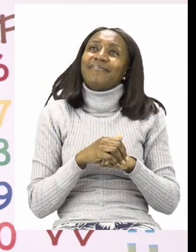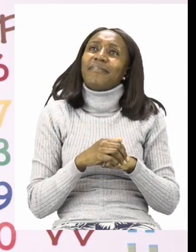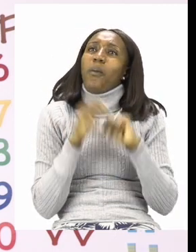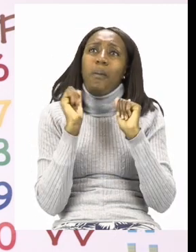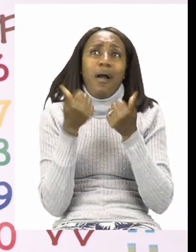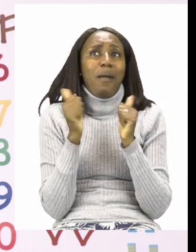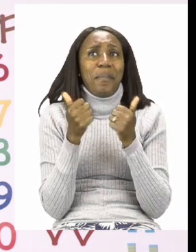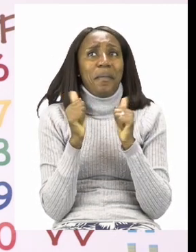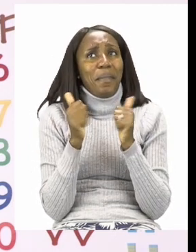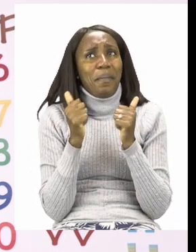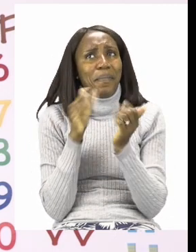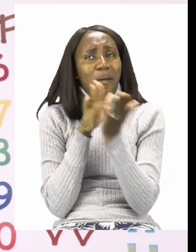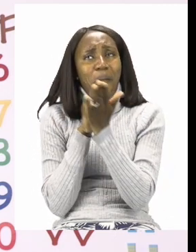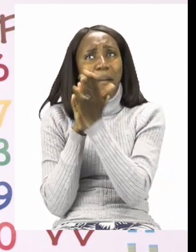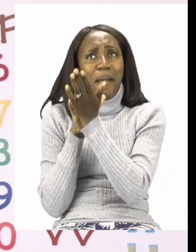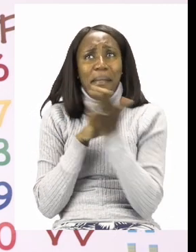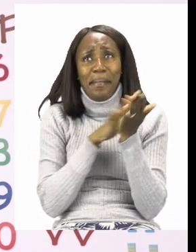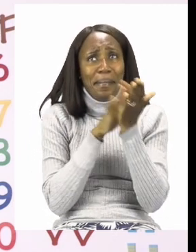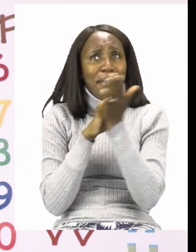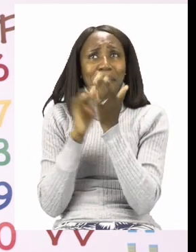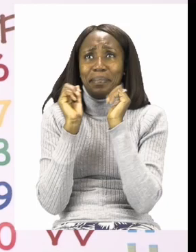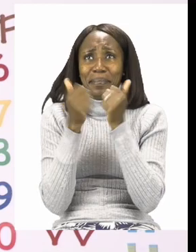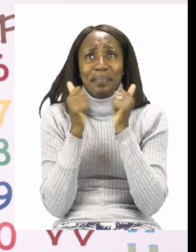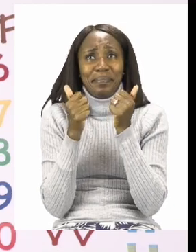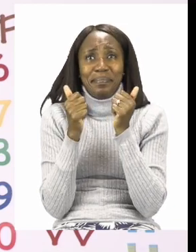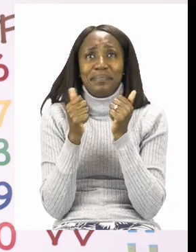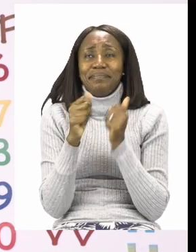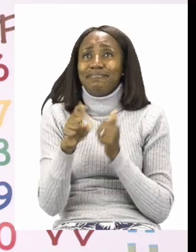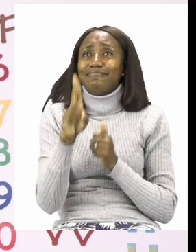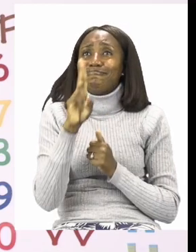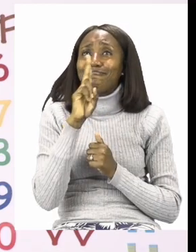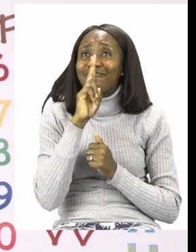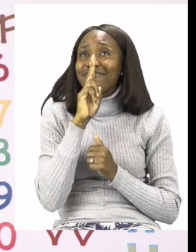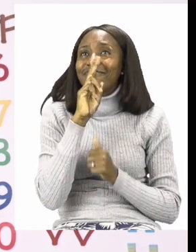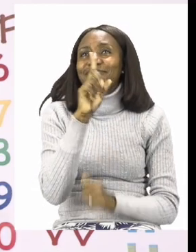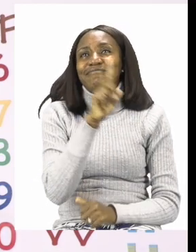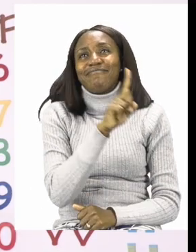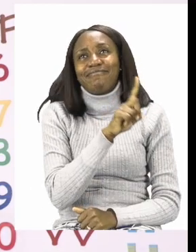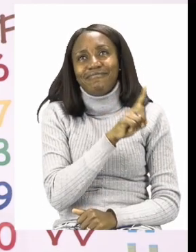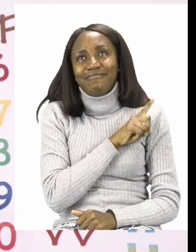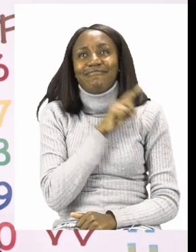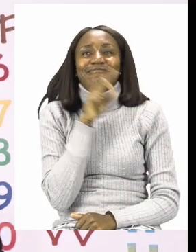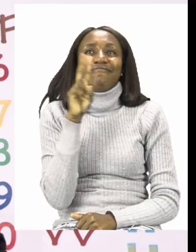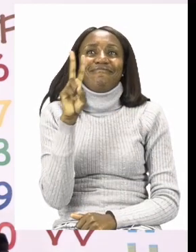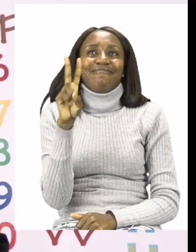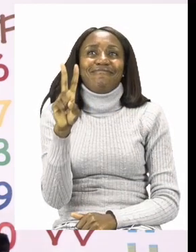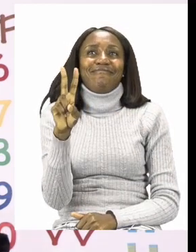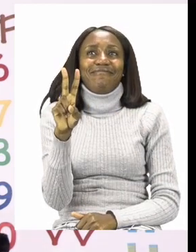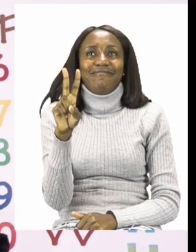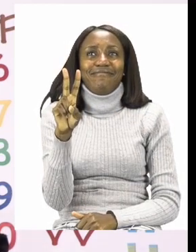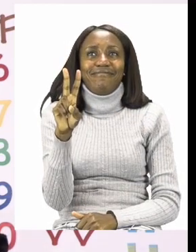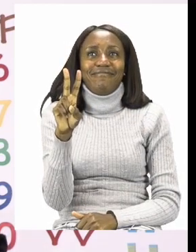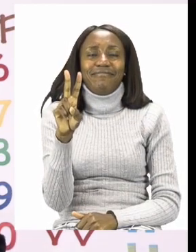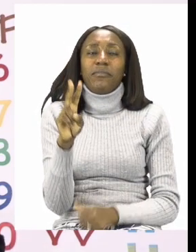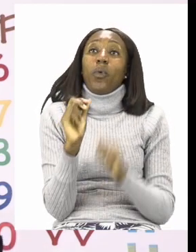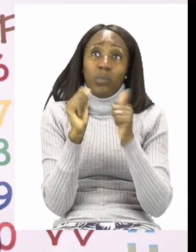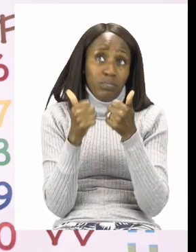12. Good job. So our answer here is 12.